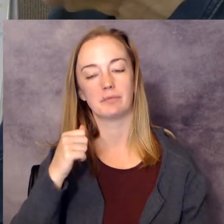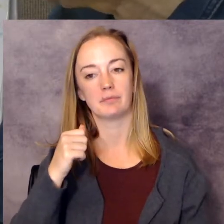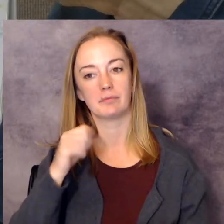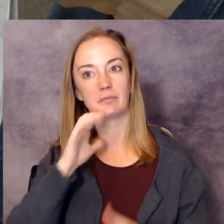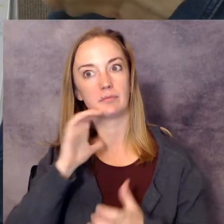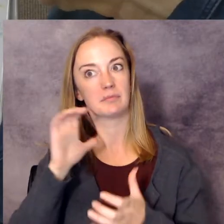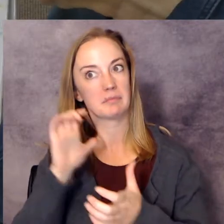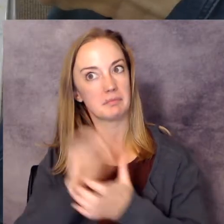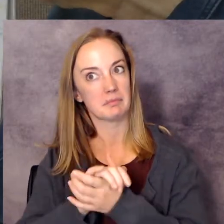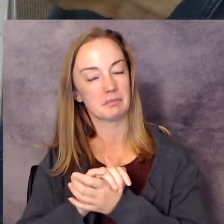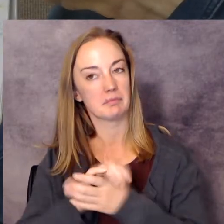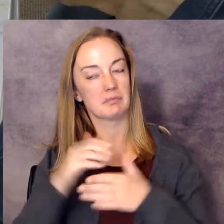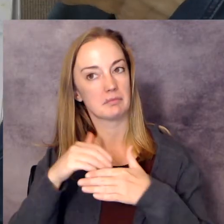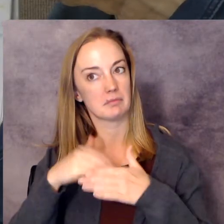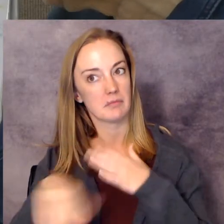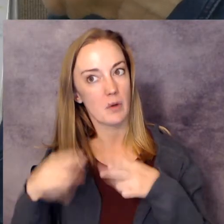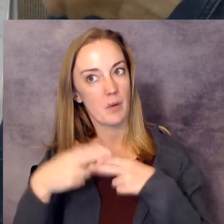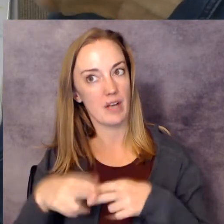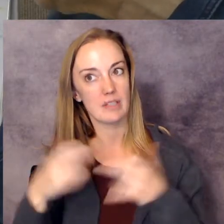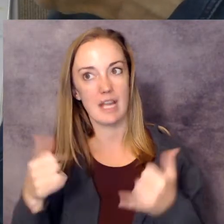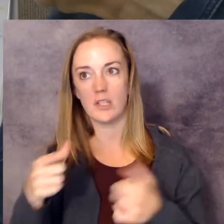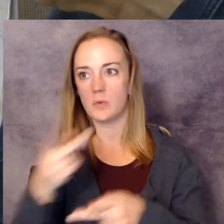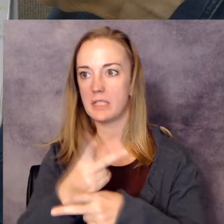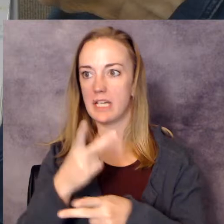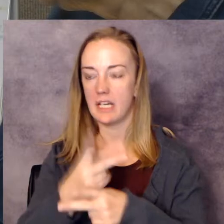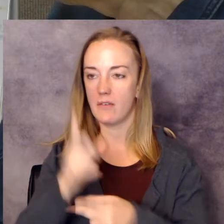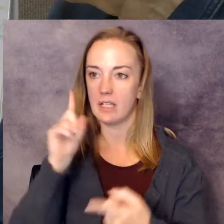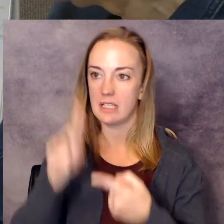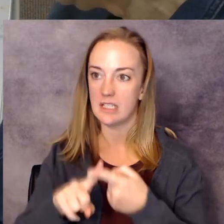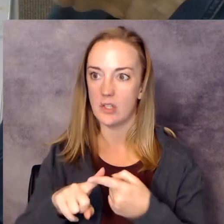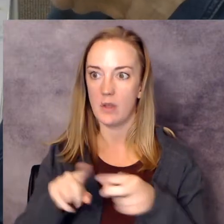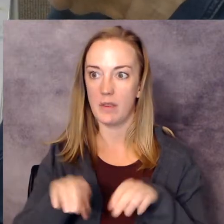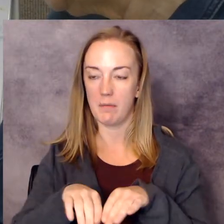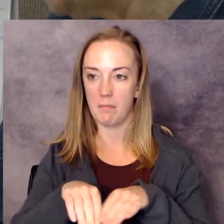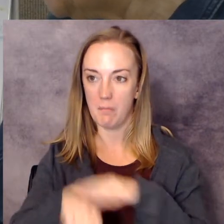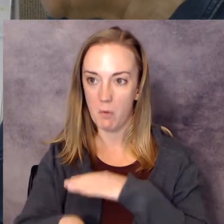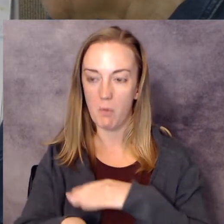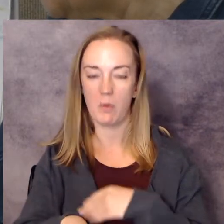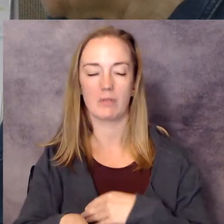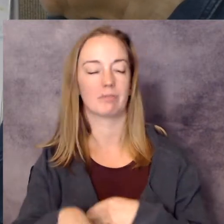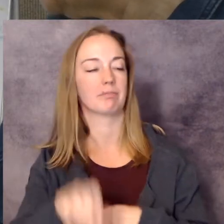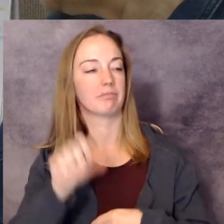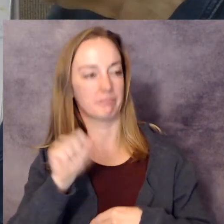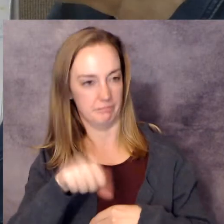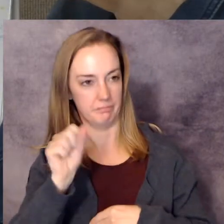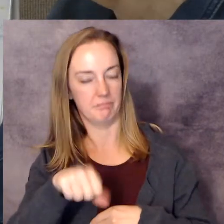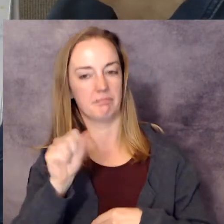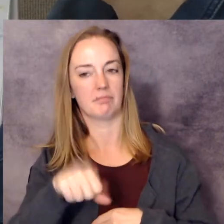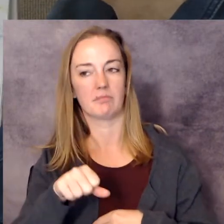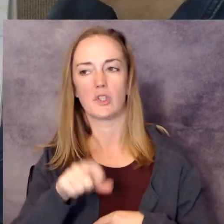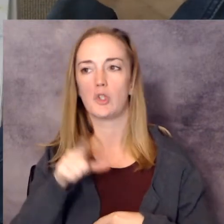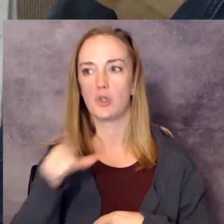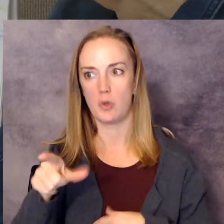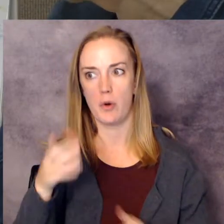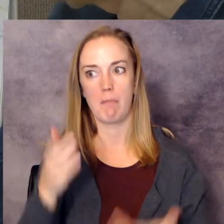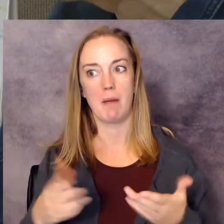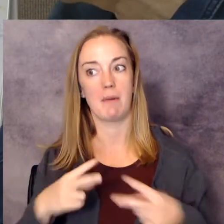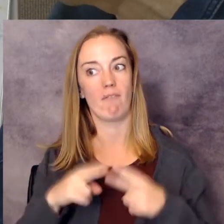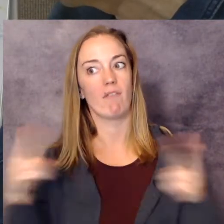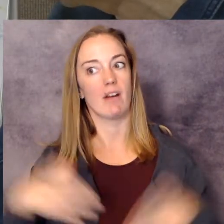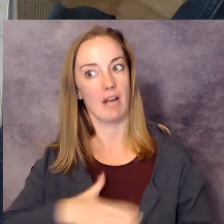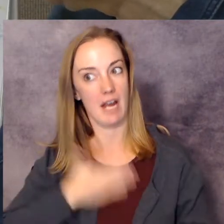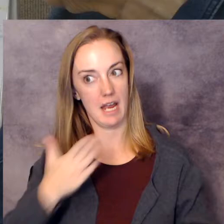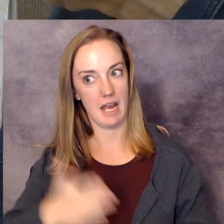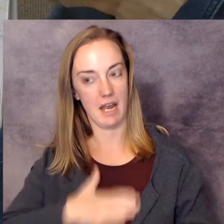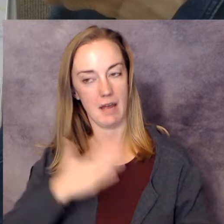you're taking good care of them until they hatch." And he nodded. "You must be very happy,"